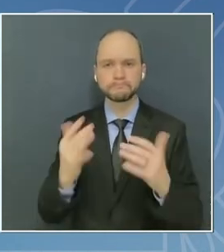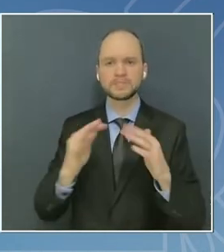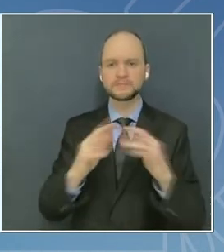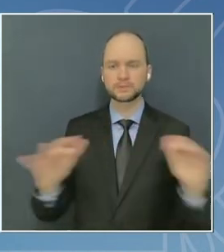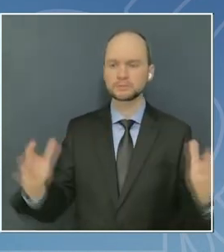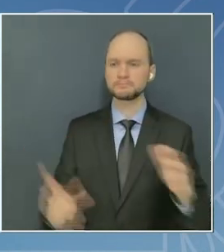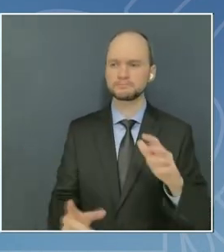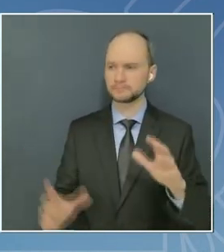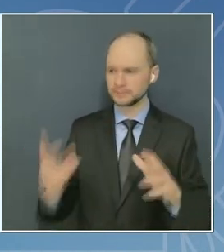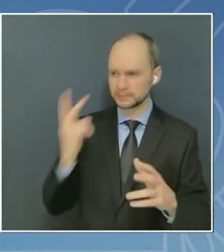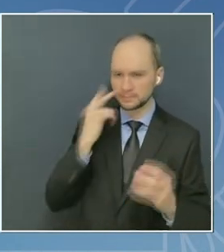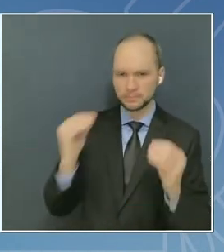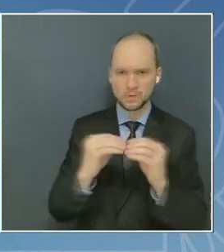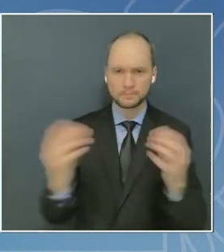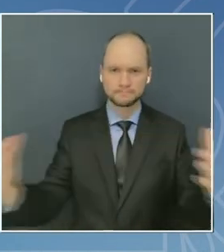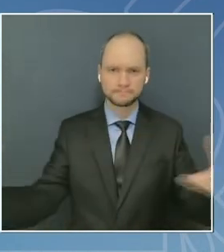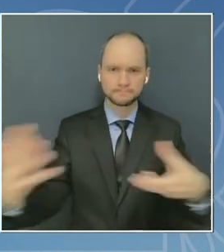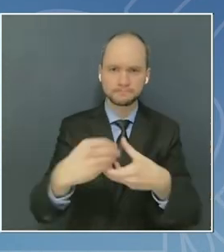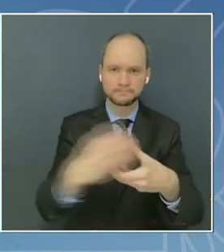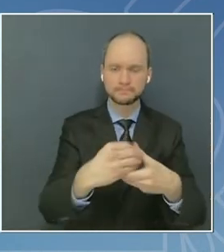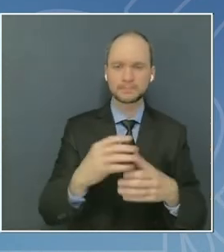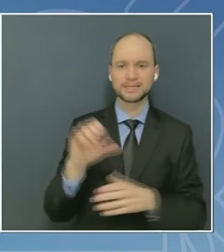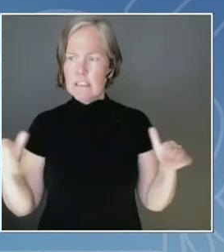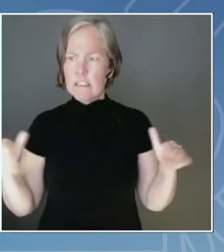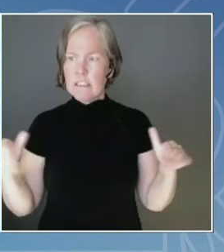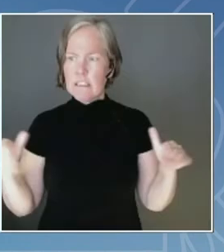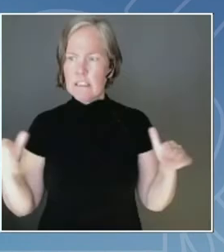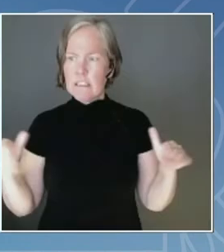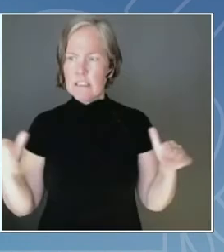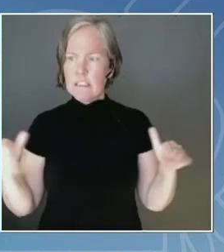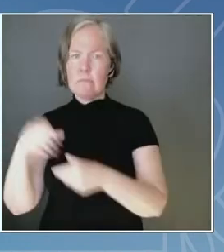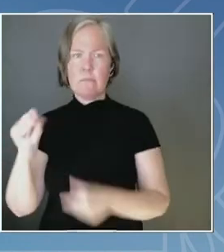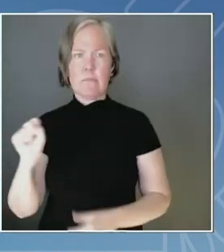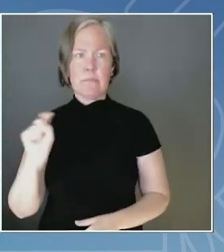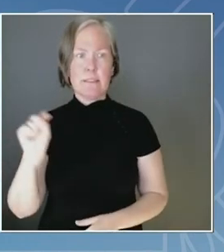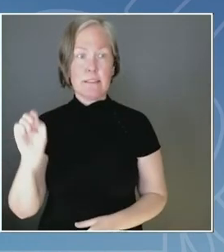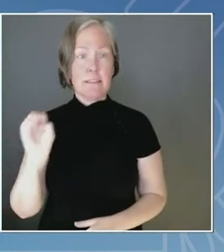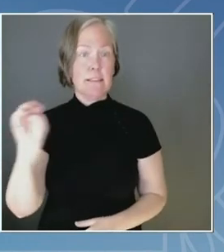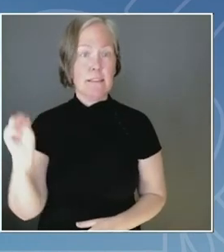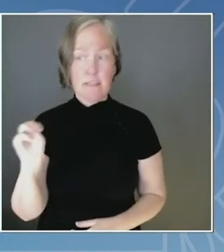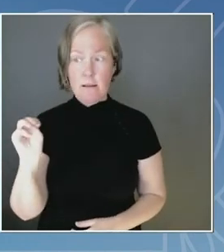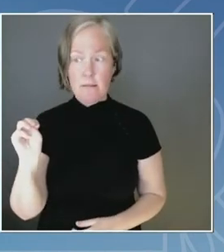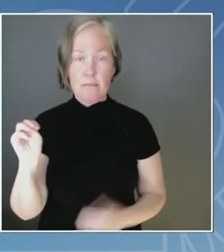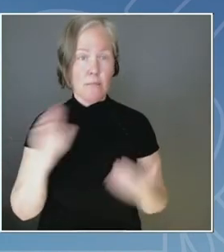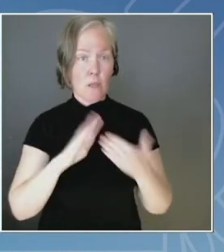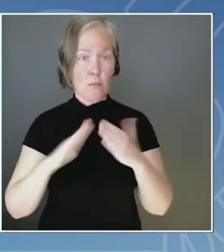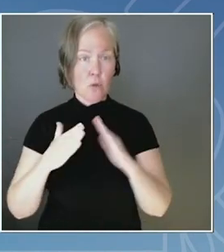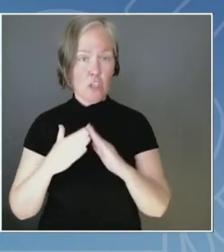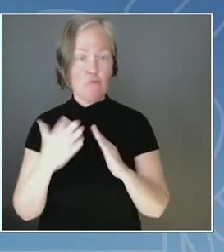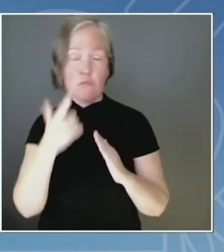there. Can you tell us a little bit about your efforts in that area as well? Thanks.